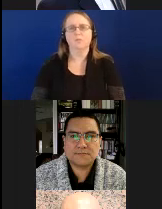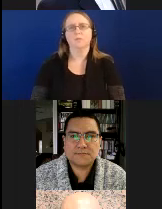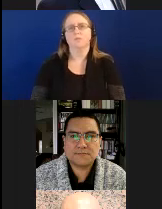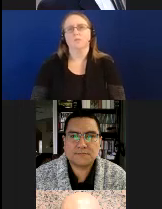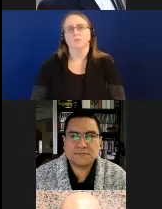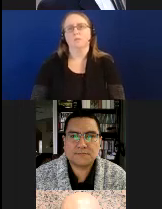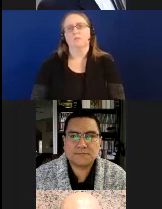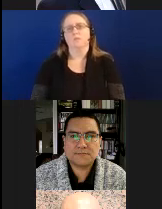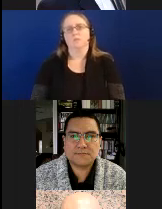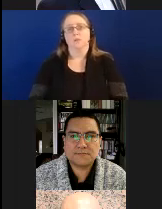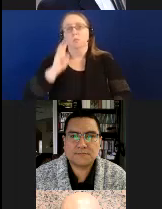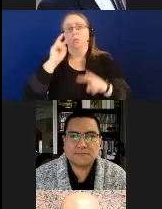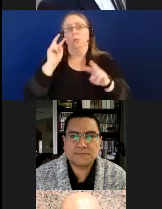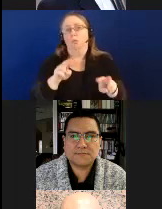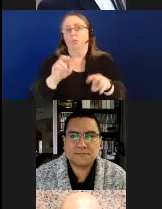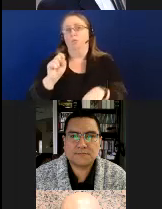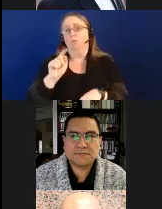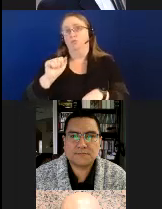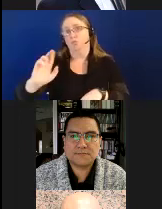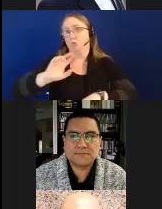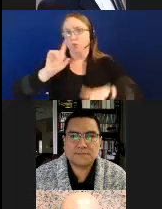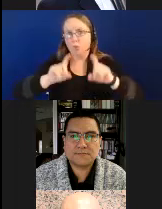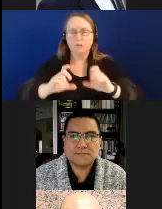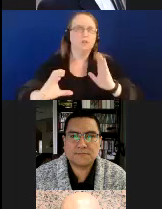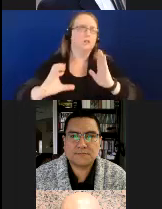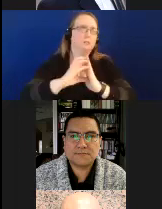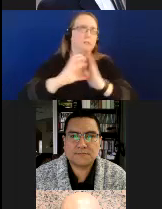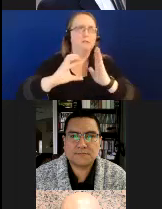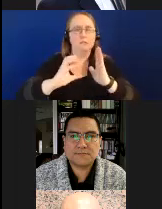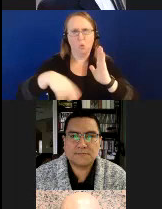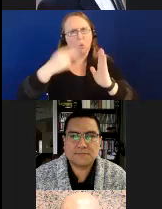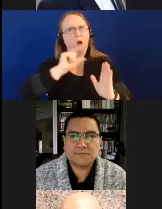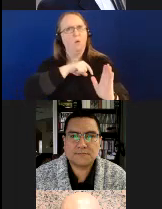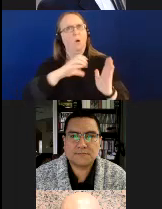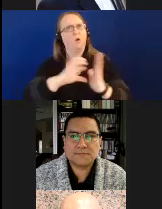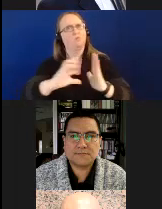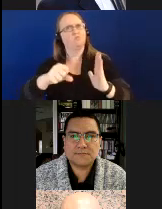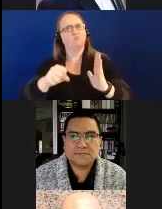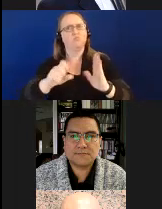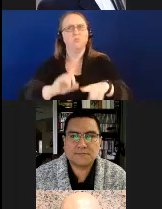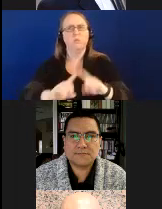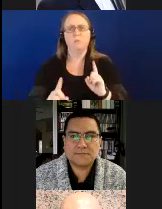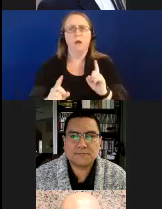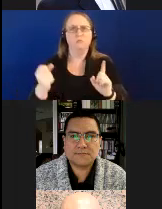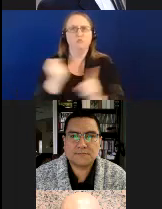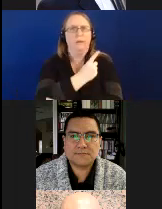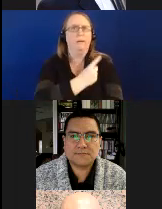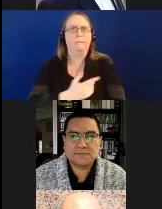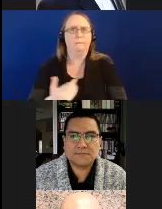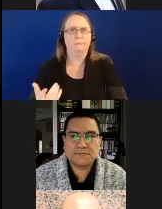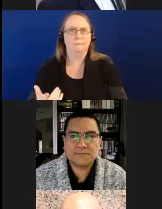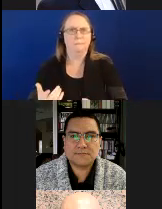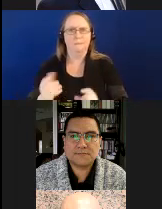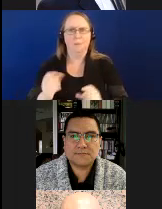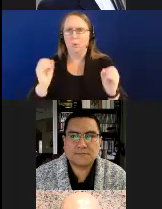STAAR questions, right, in our passages, they're high quality passages, but they've just been random, right? There's